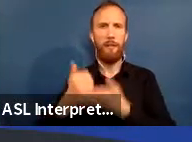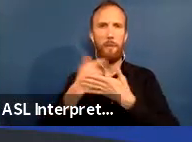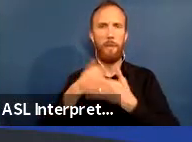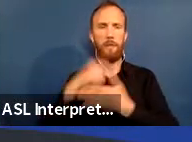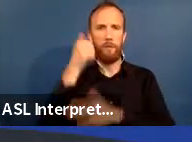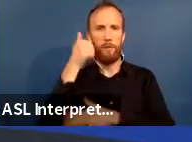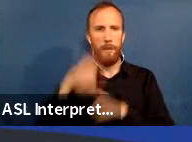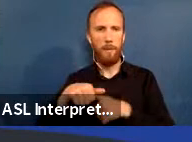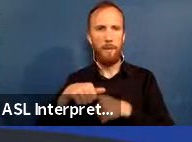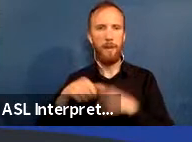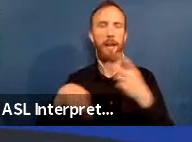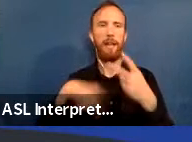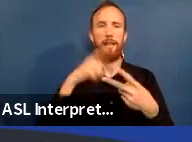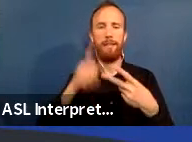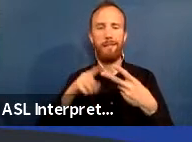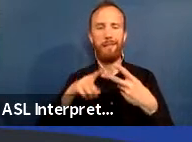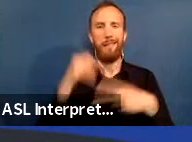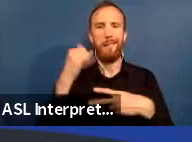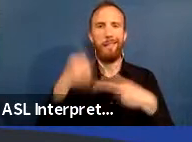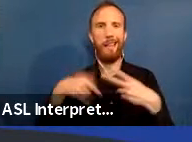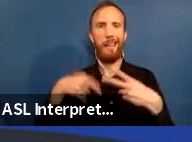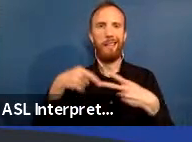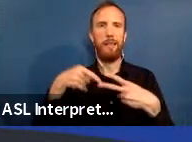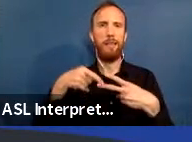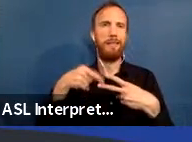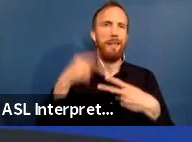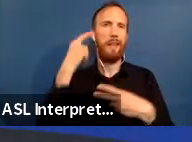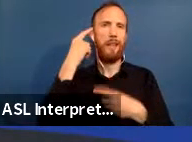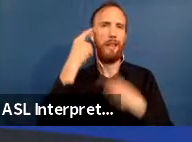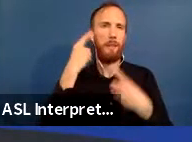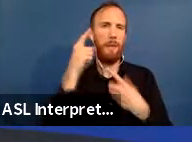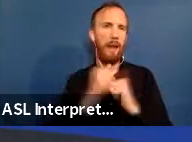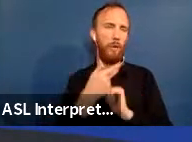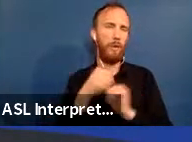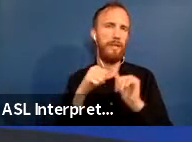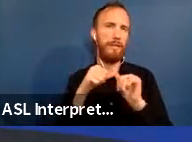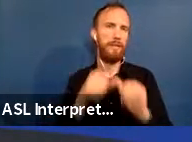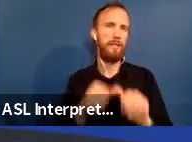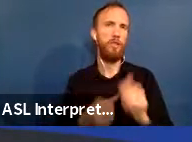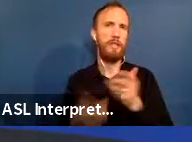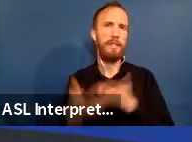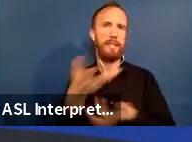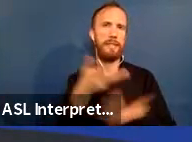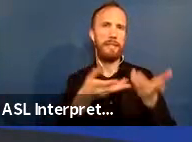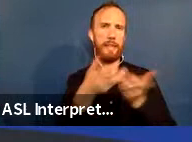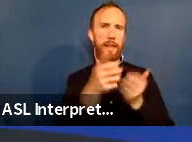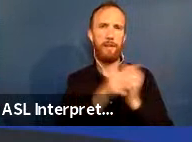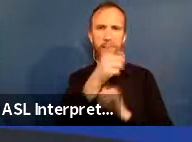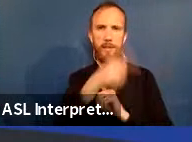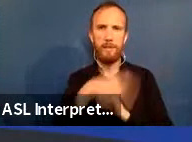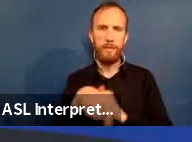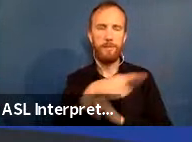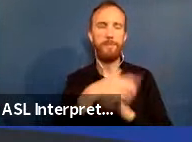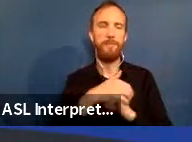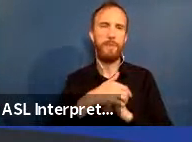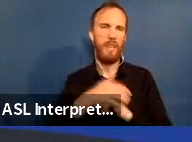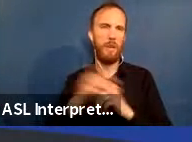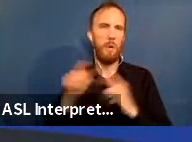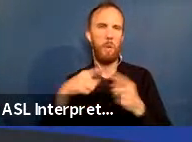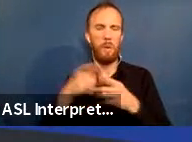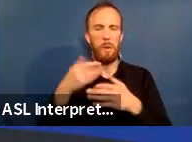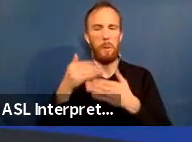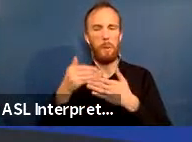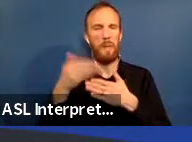then lastly, we just want to continue to think about how do we continuously engage people in the process. And when we get to the end, I'll explain a few things to